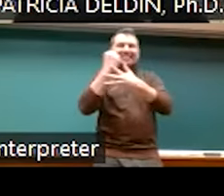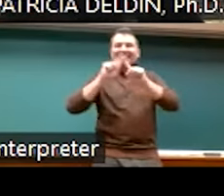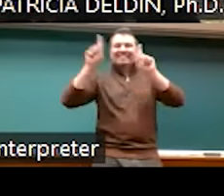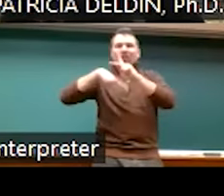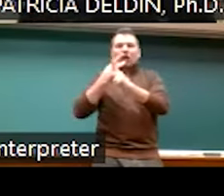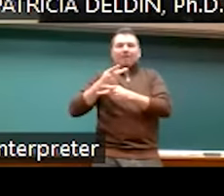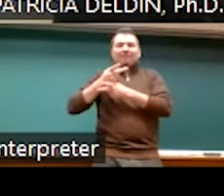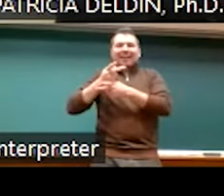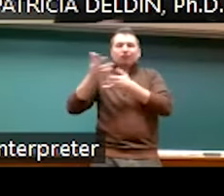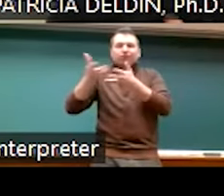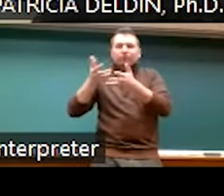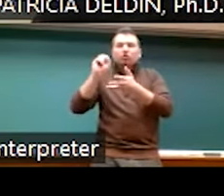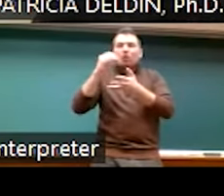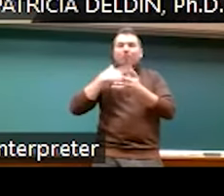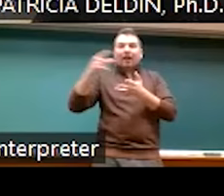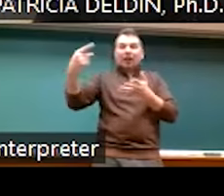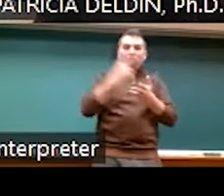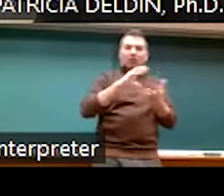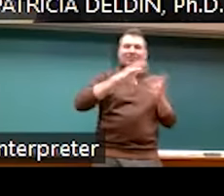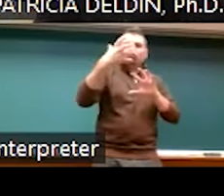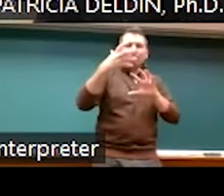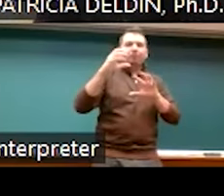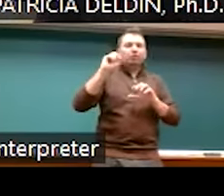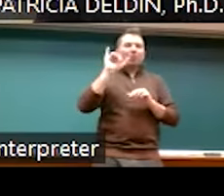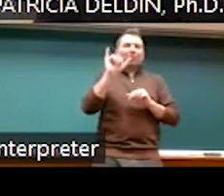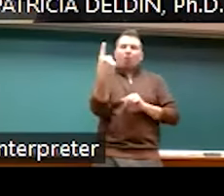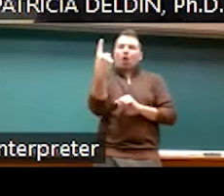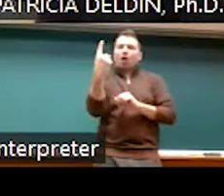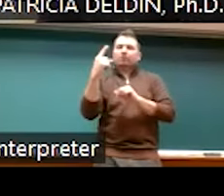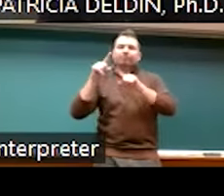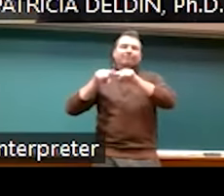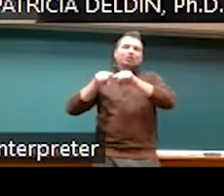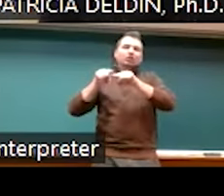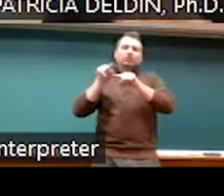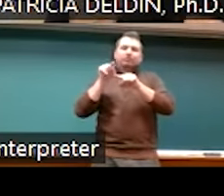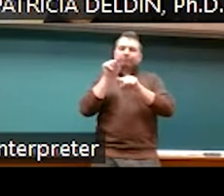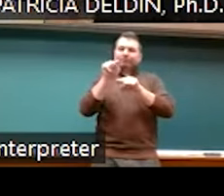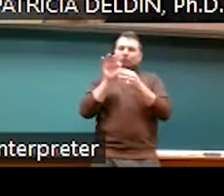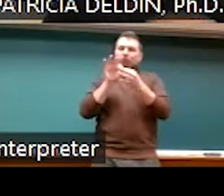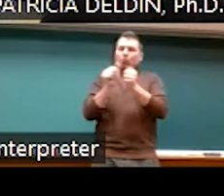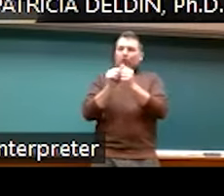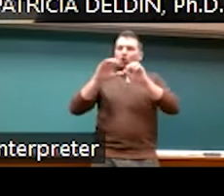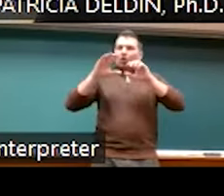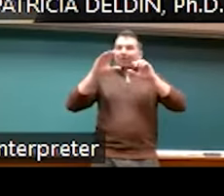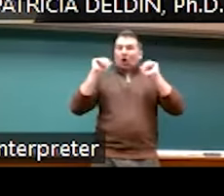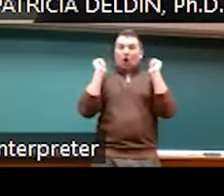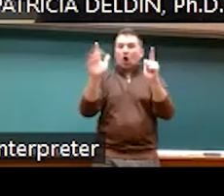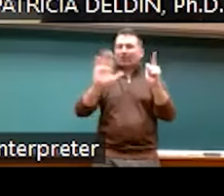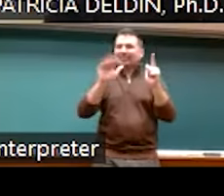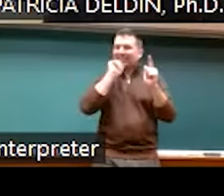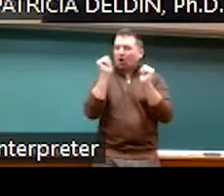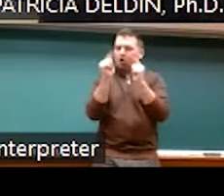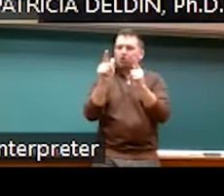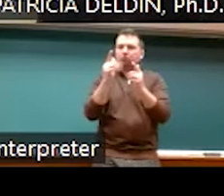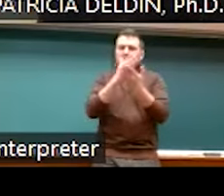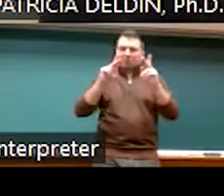So if any of you have been in Weight Watchers, this will sound really familiar to you. So what I did is I went off on a fellowship and I thought, what was it about Weight Watchers that worked so well